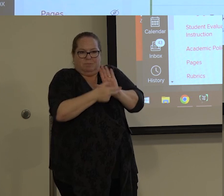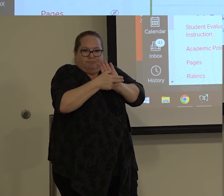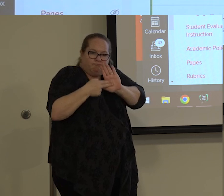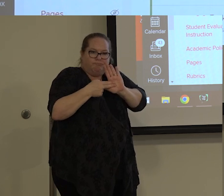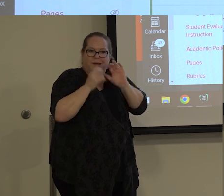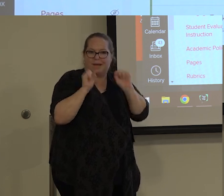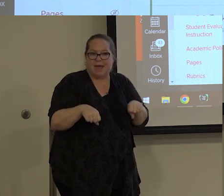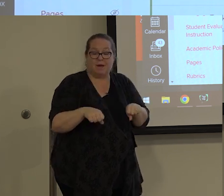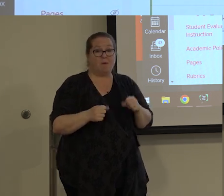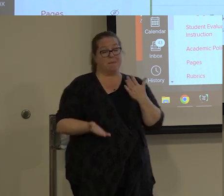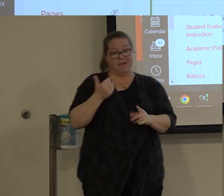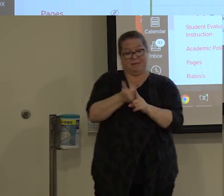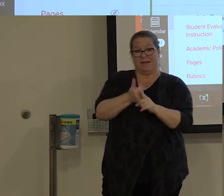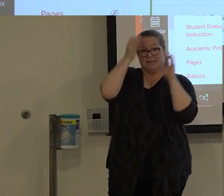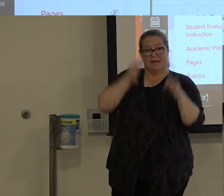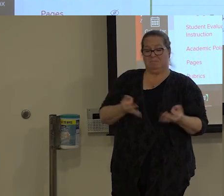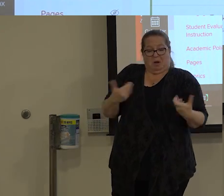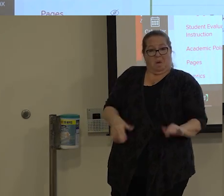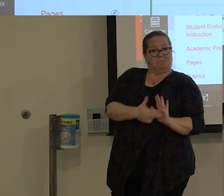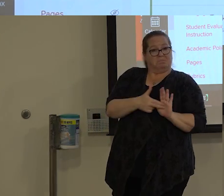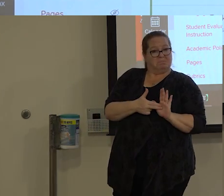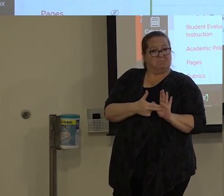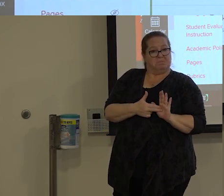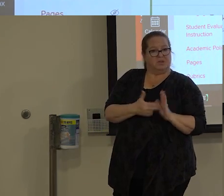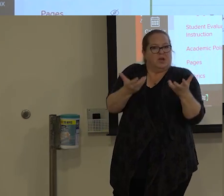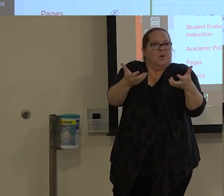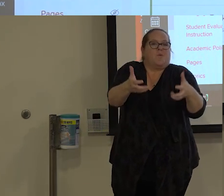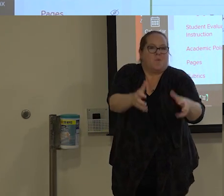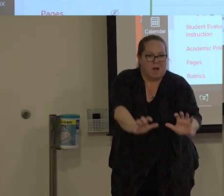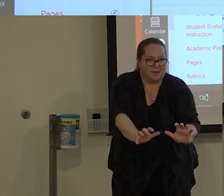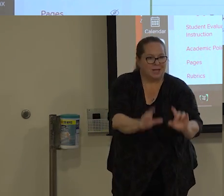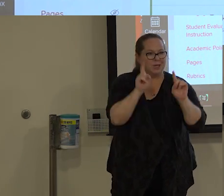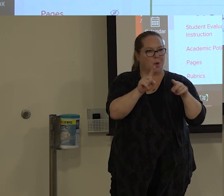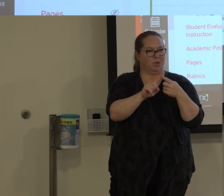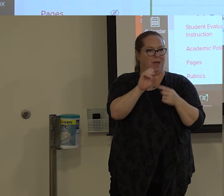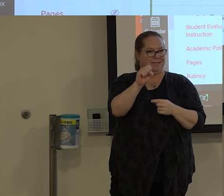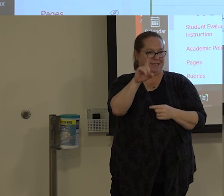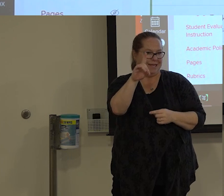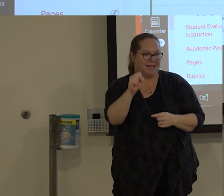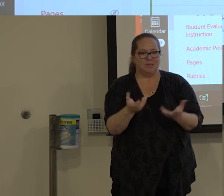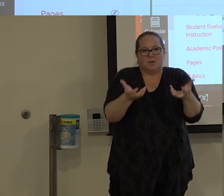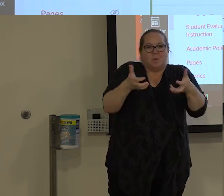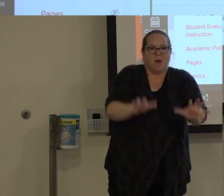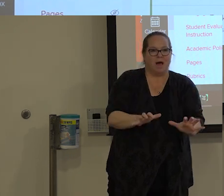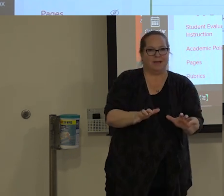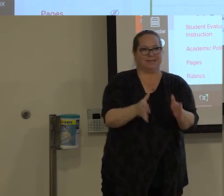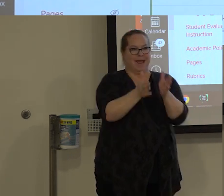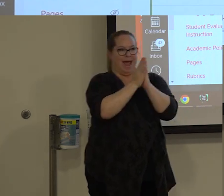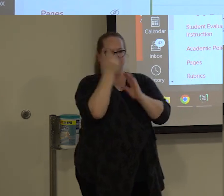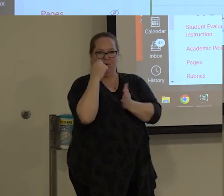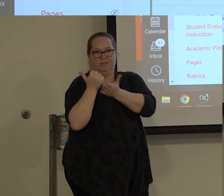disability, or don't choose to be identified with that disability. So they can't or don't want to go through the process of seeking out